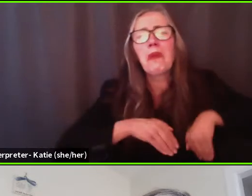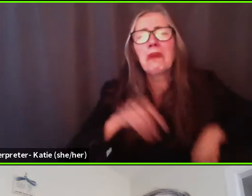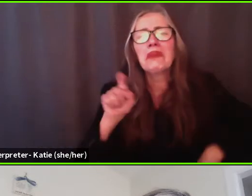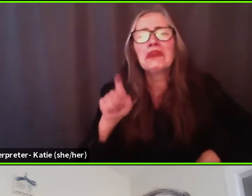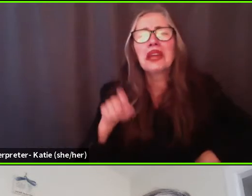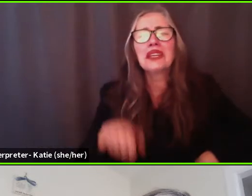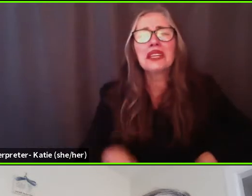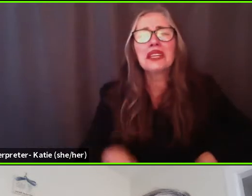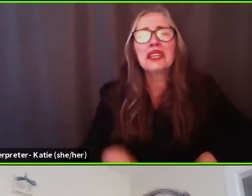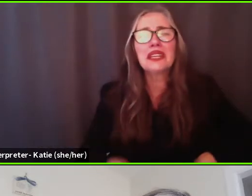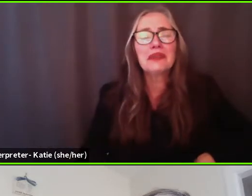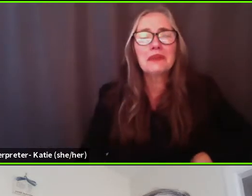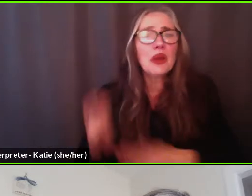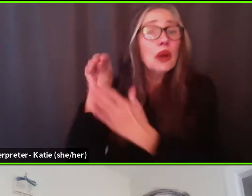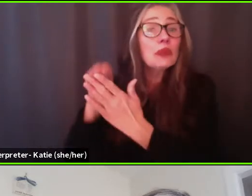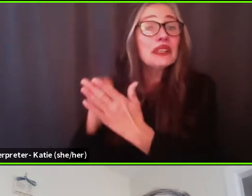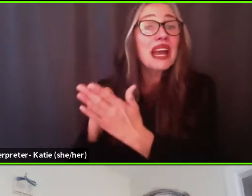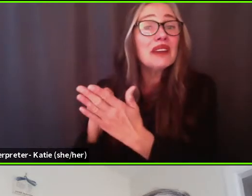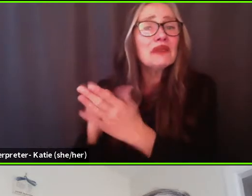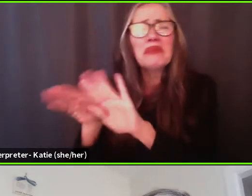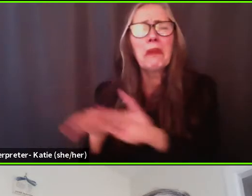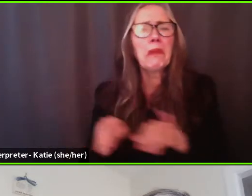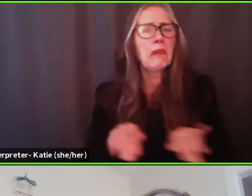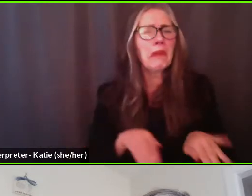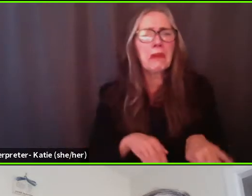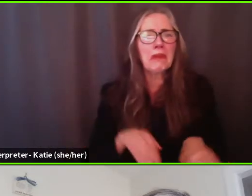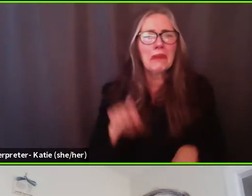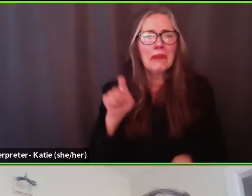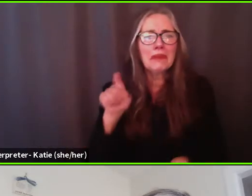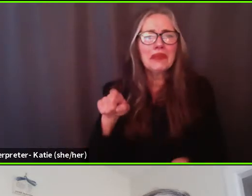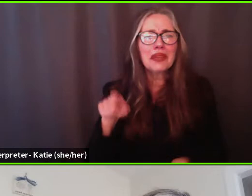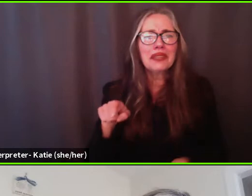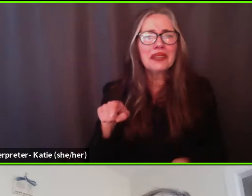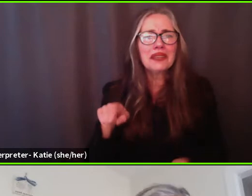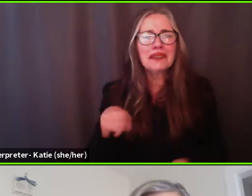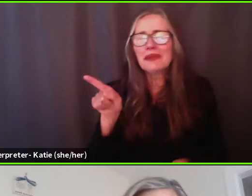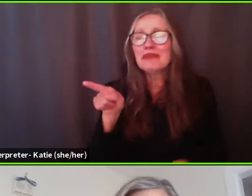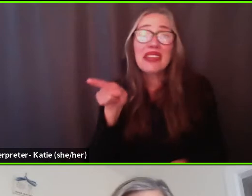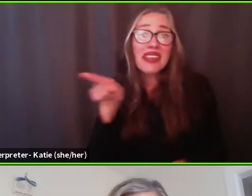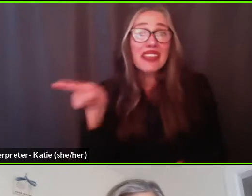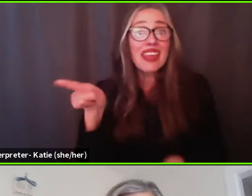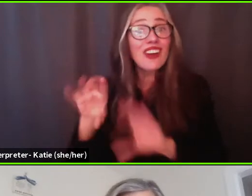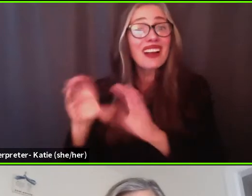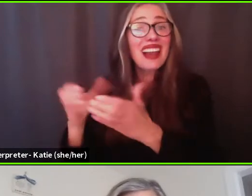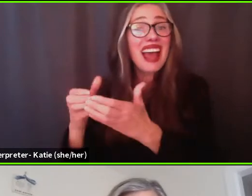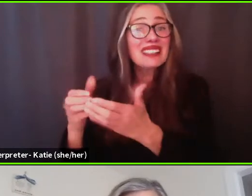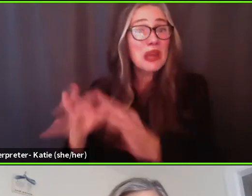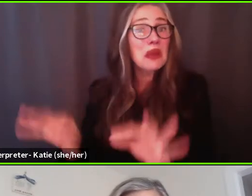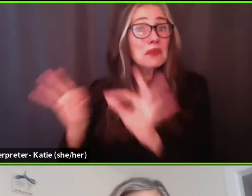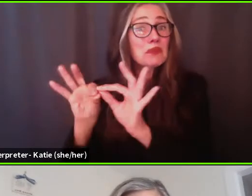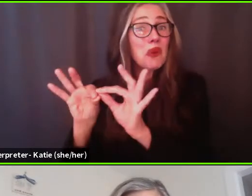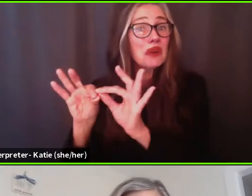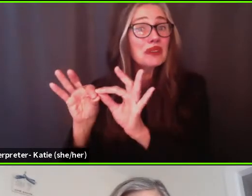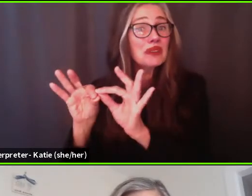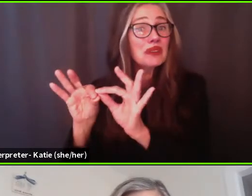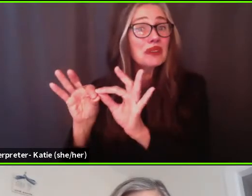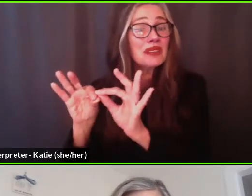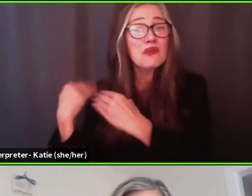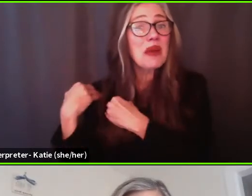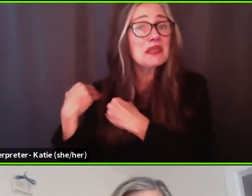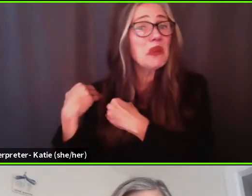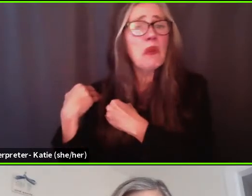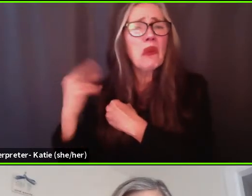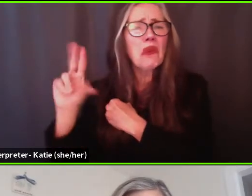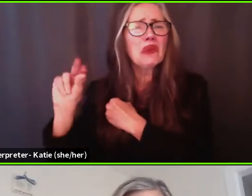system why would you want to identify it because they're now protected class and so certain rights and responsibilities of the institution will flow